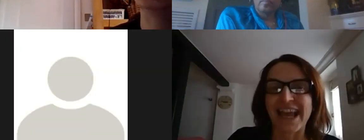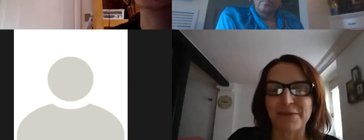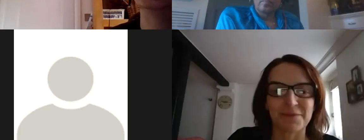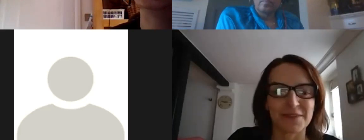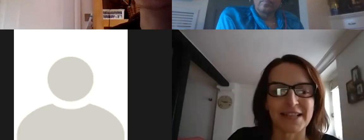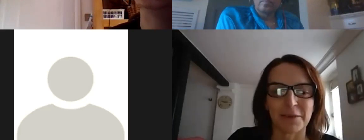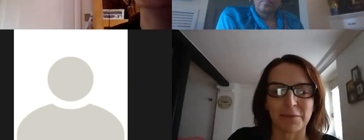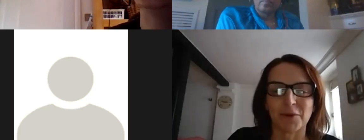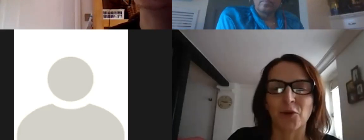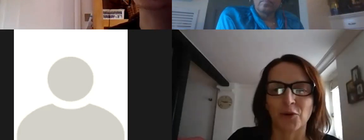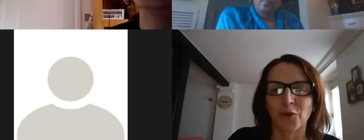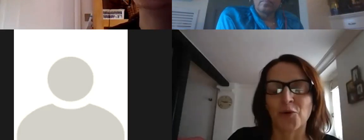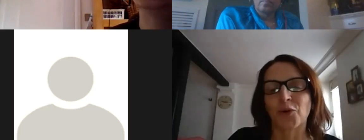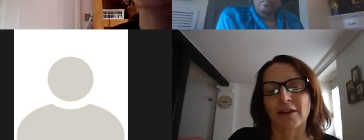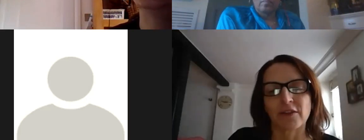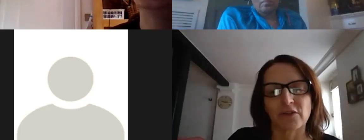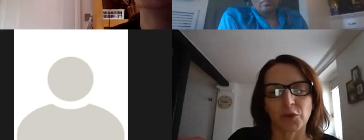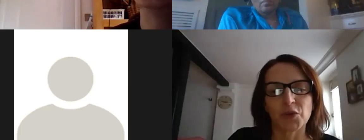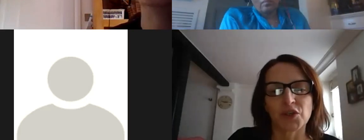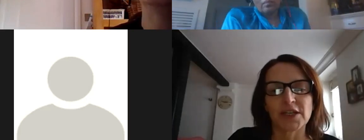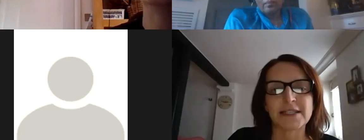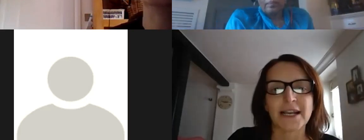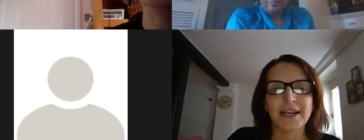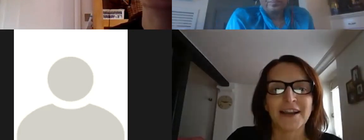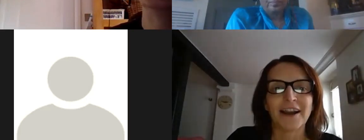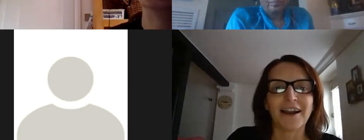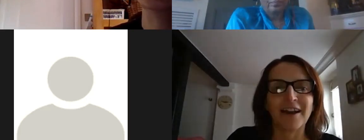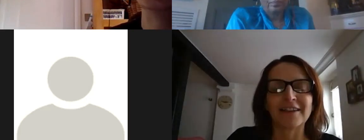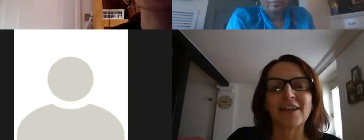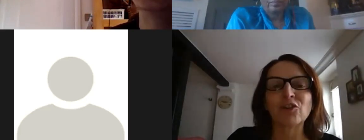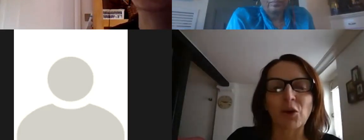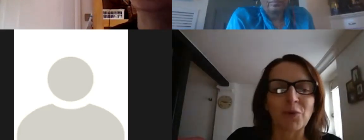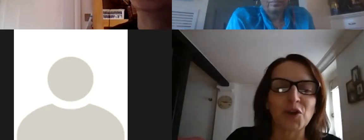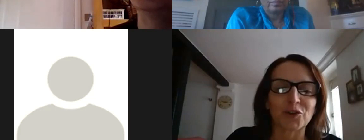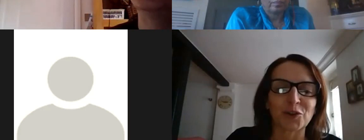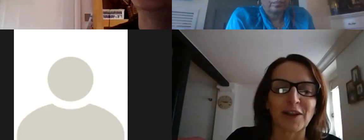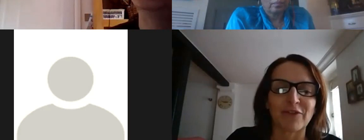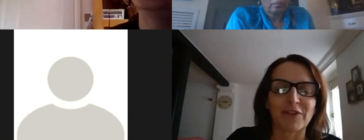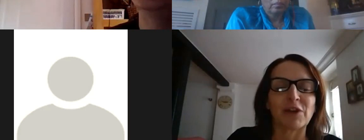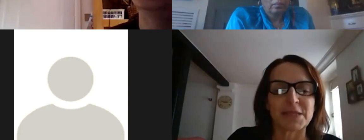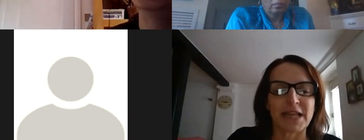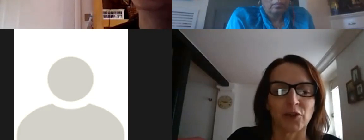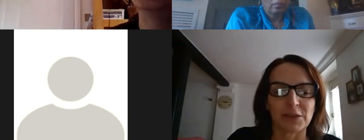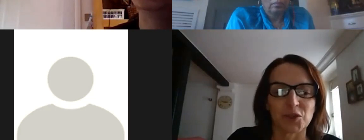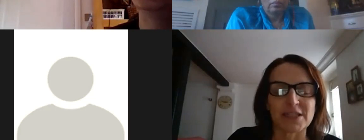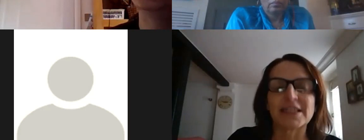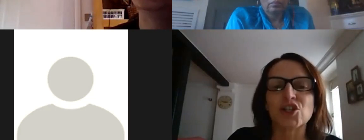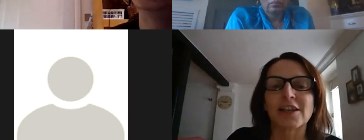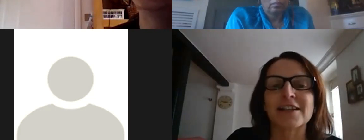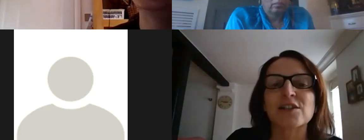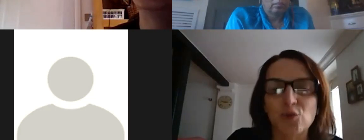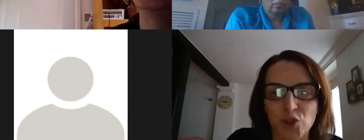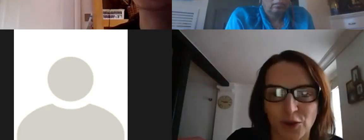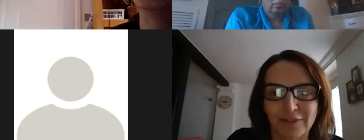the same core issue, which is the other, sort of the flip side with